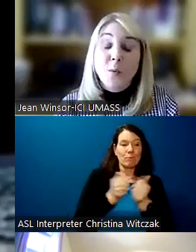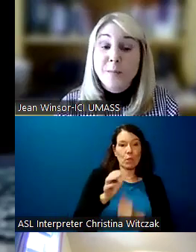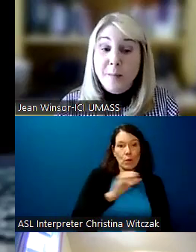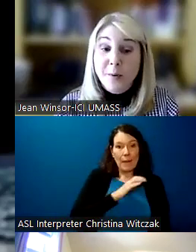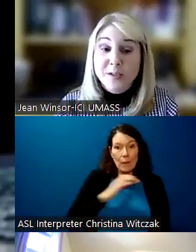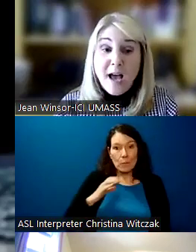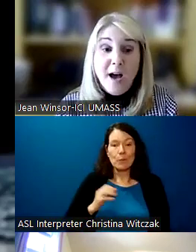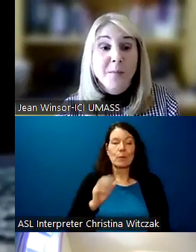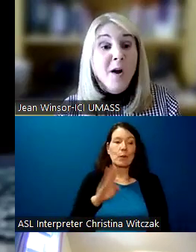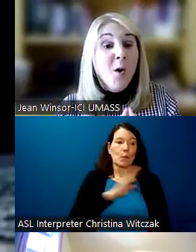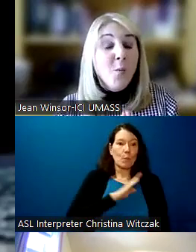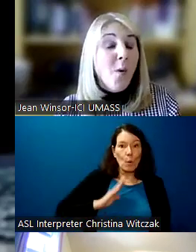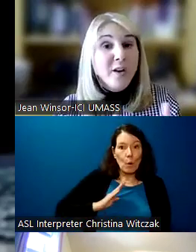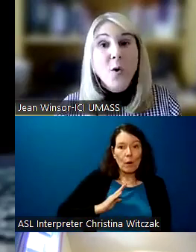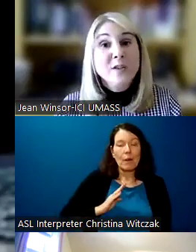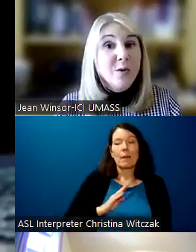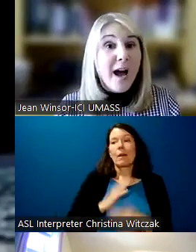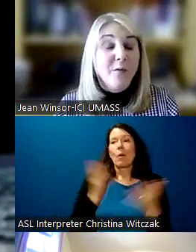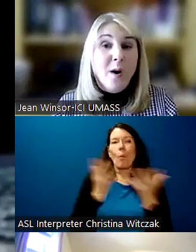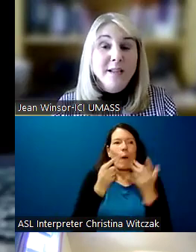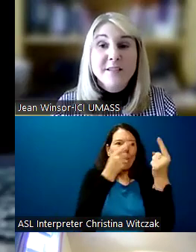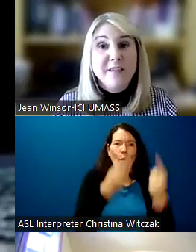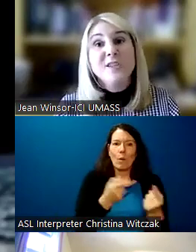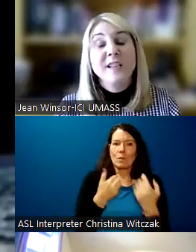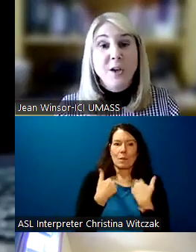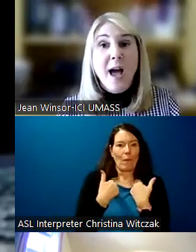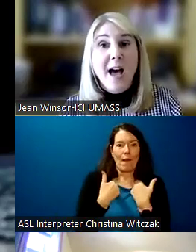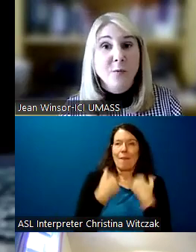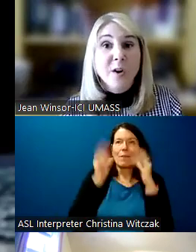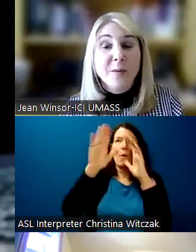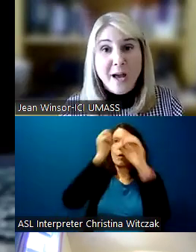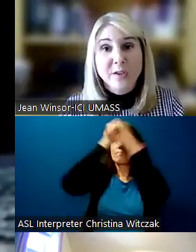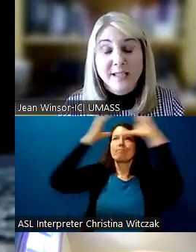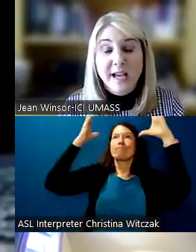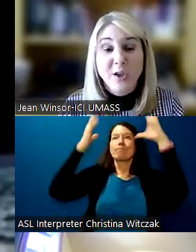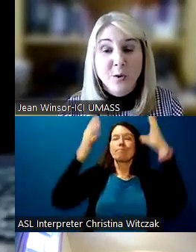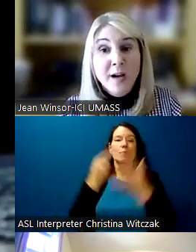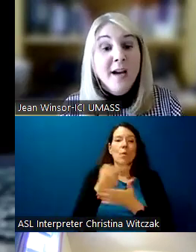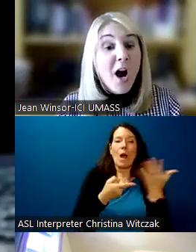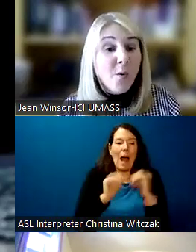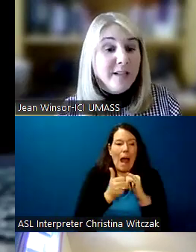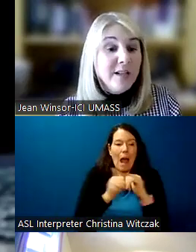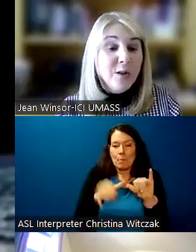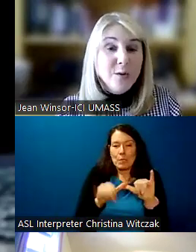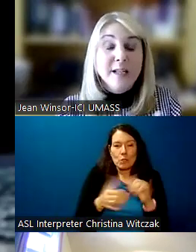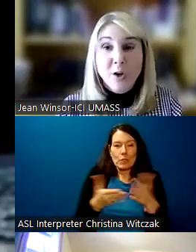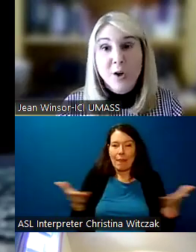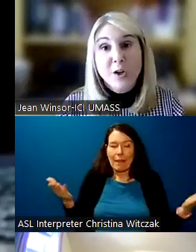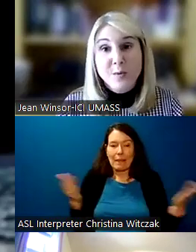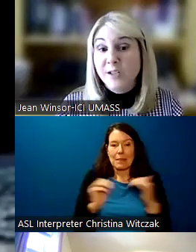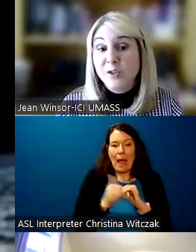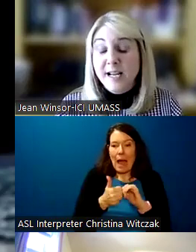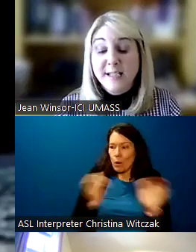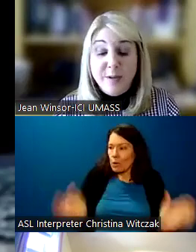within your board members. What goals do you have? What's the vision that you have? And what are the metrics that you are going to use and